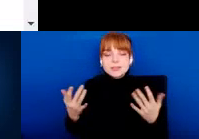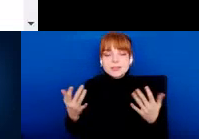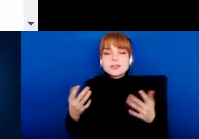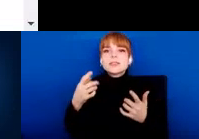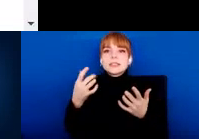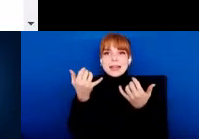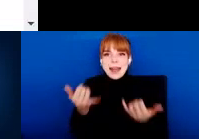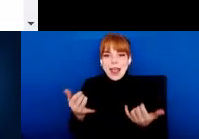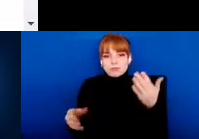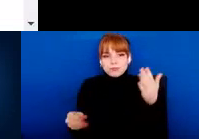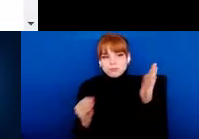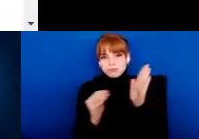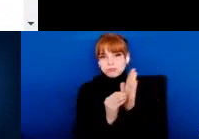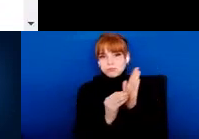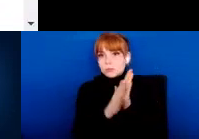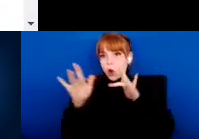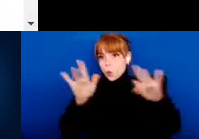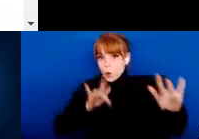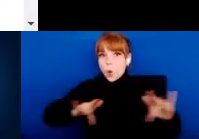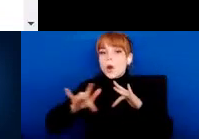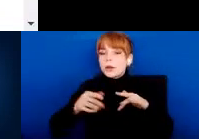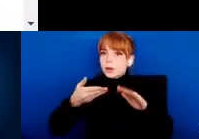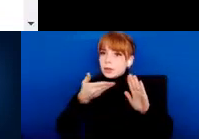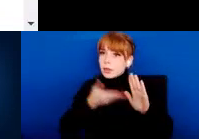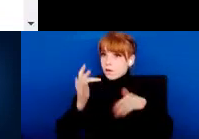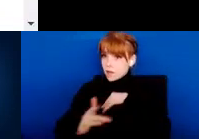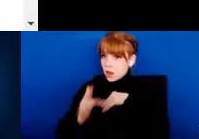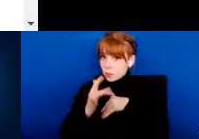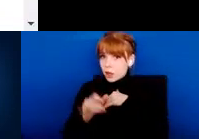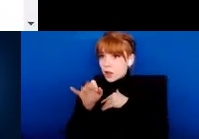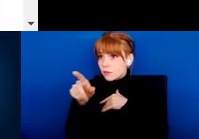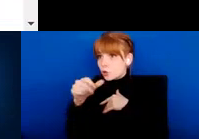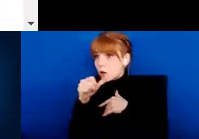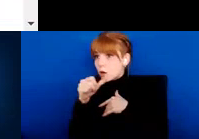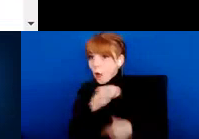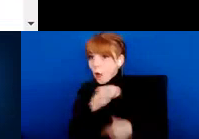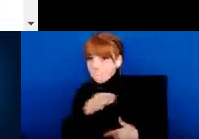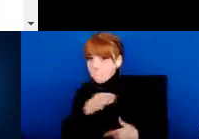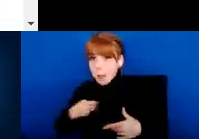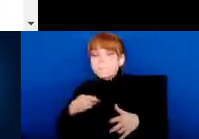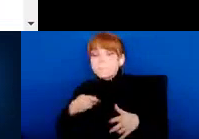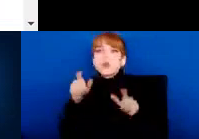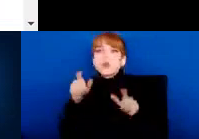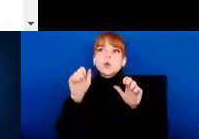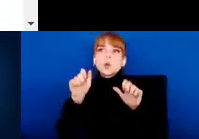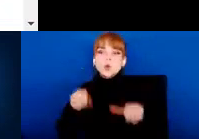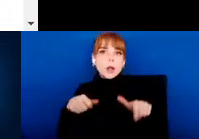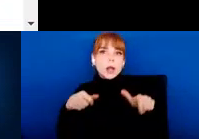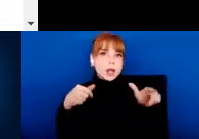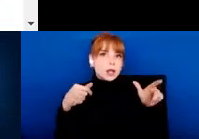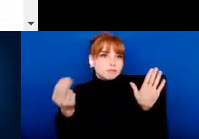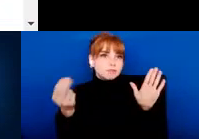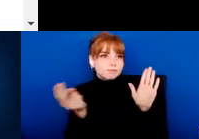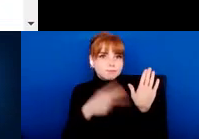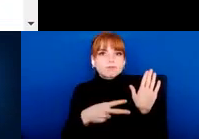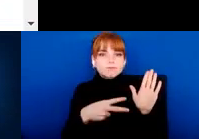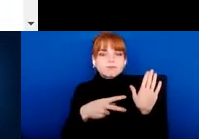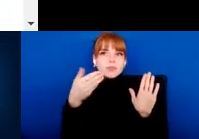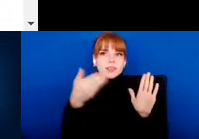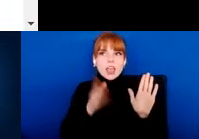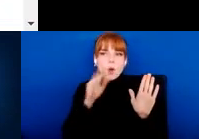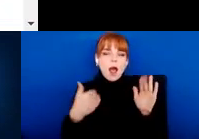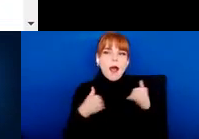for the first event on there available. And if you are not a member of the Secretary brand, you could check with your digital accessibility coordinator and they will have that link